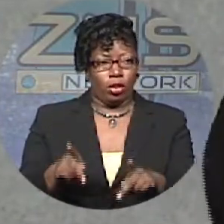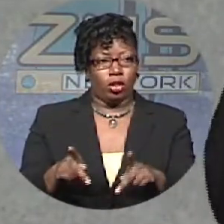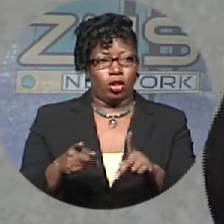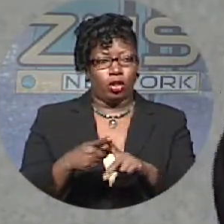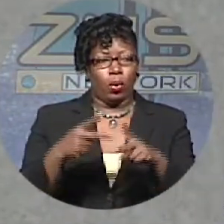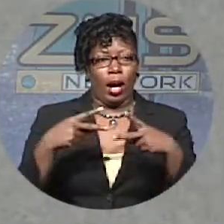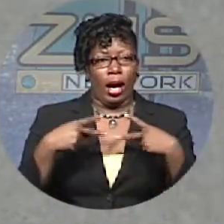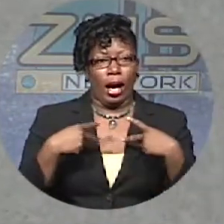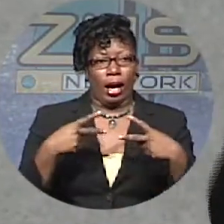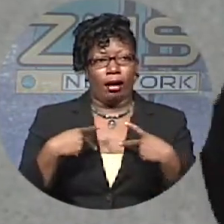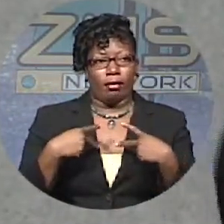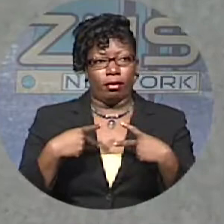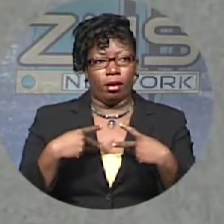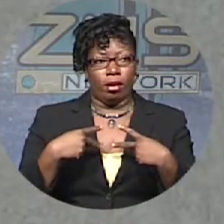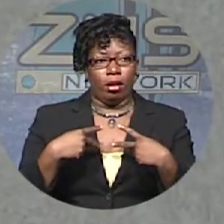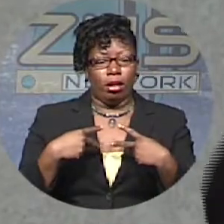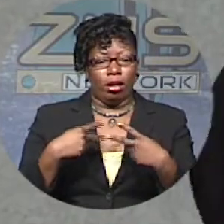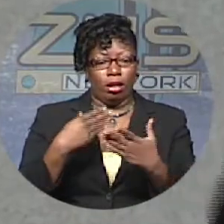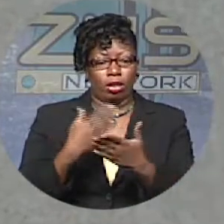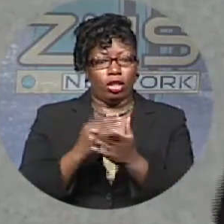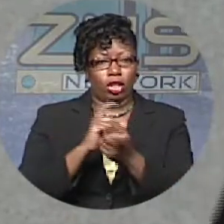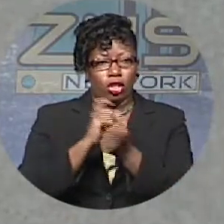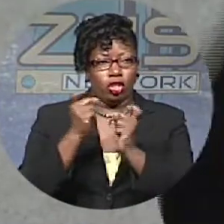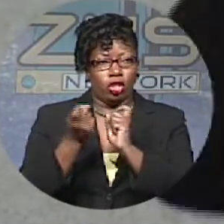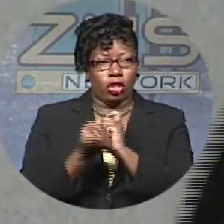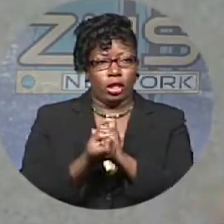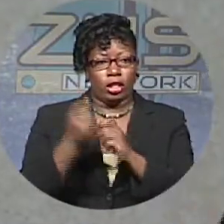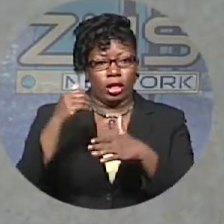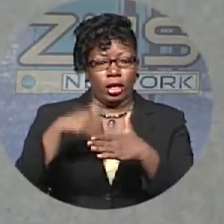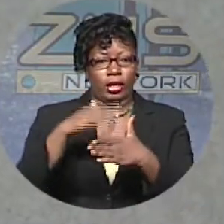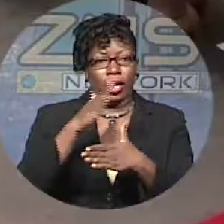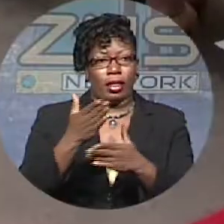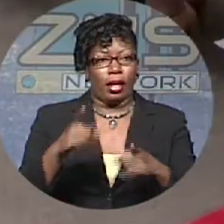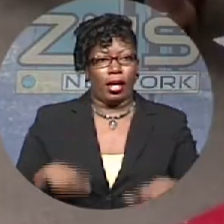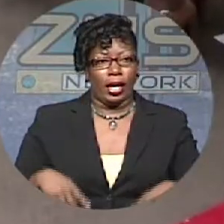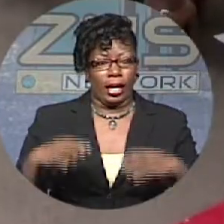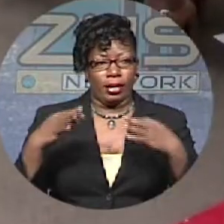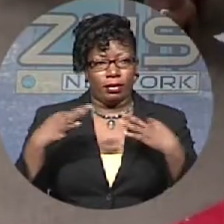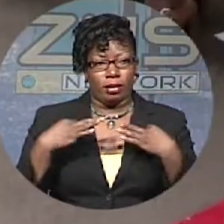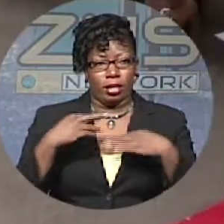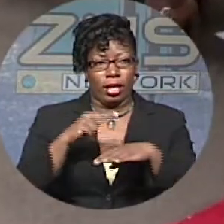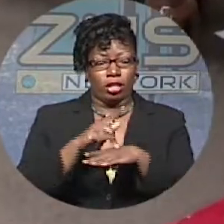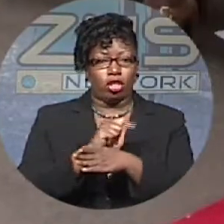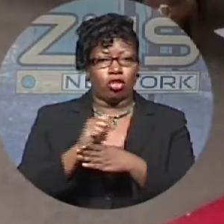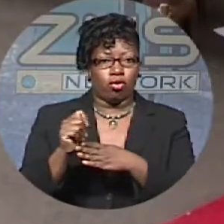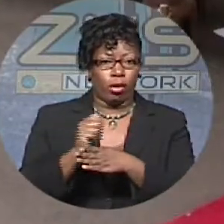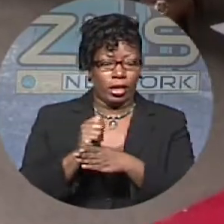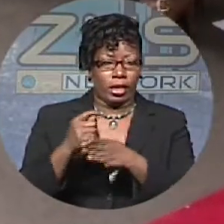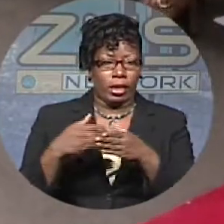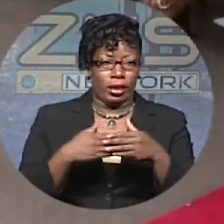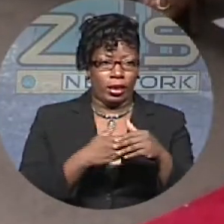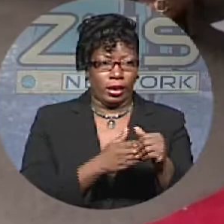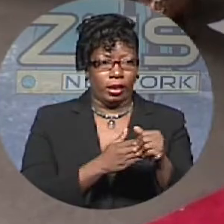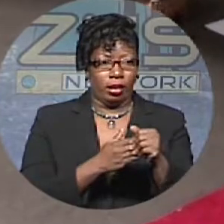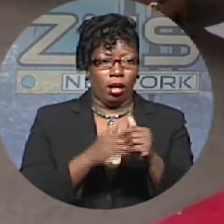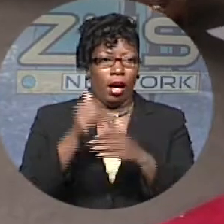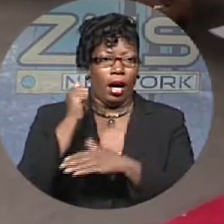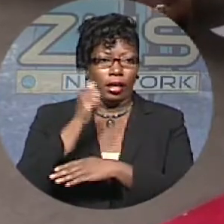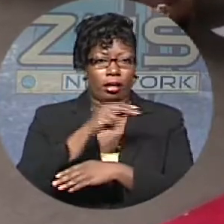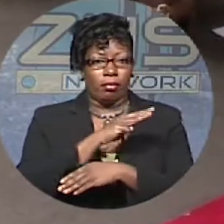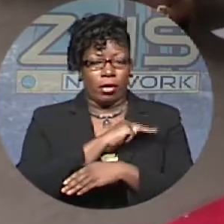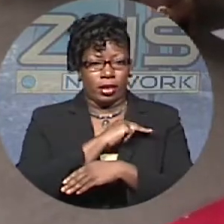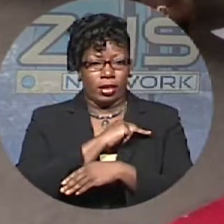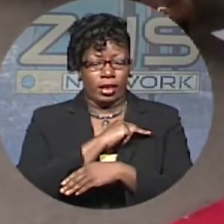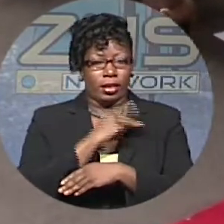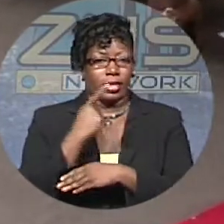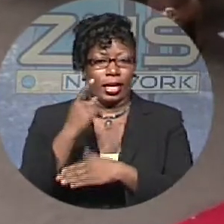to have a defining change in their lives. National Training Agency Director Agatha Marcel informed